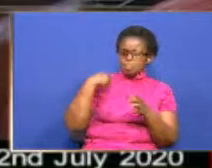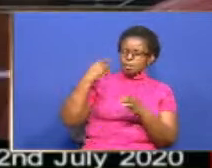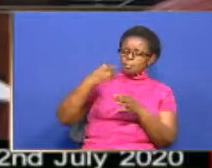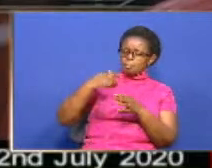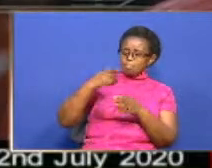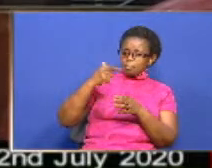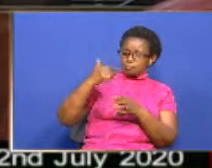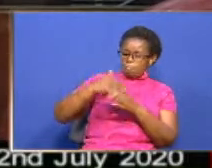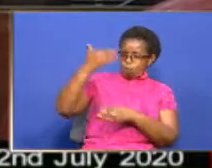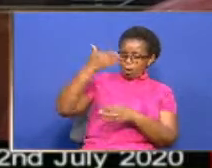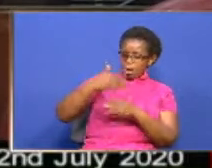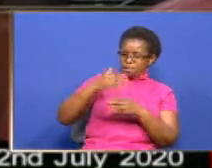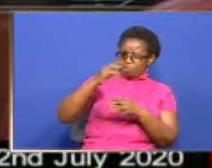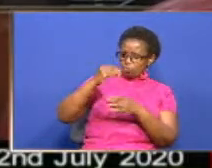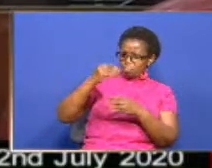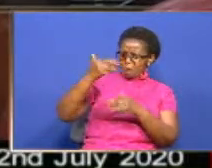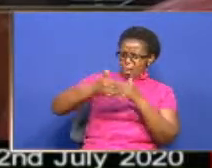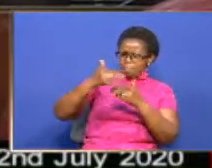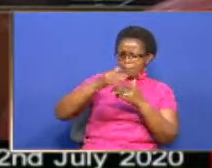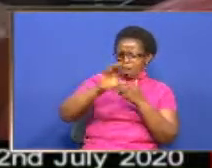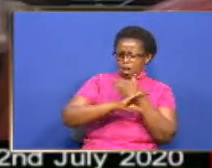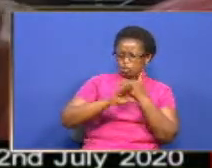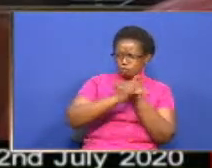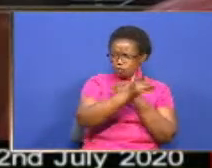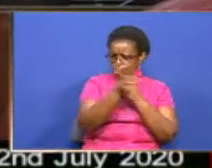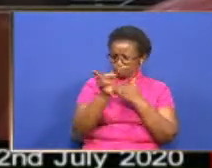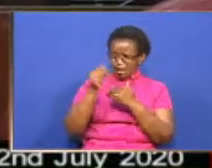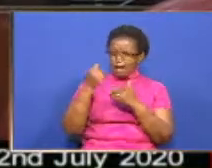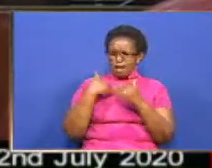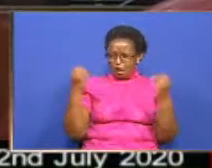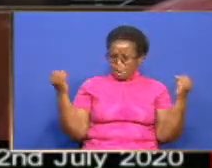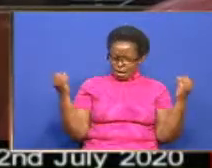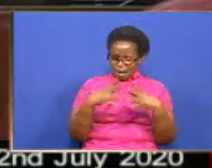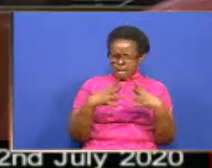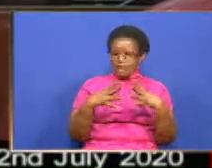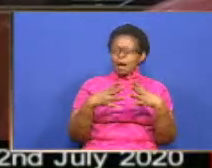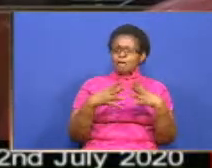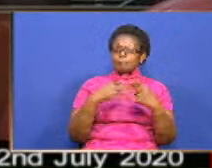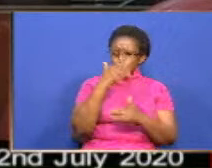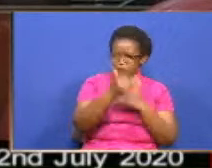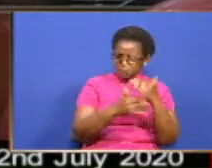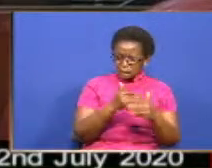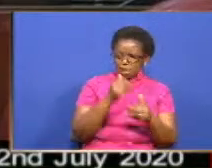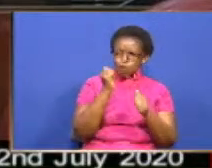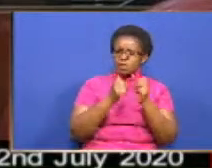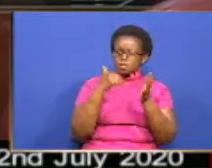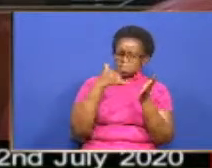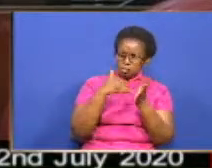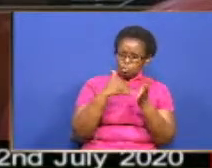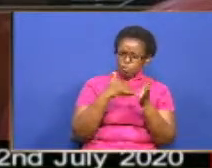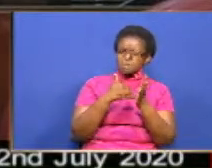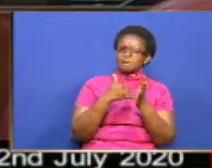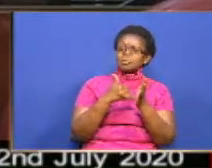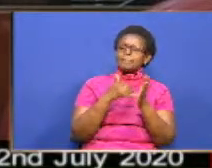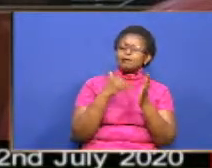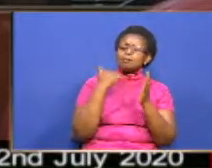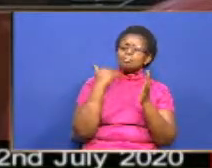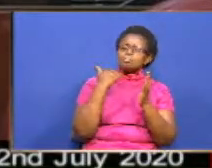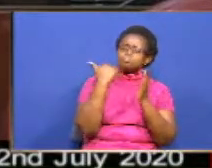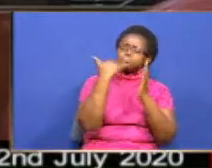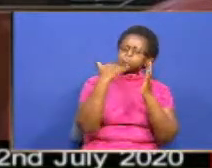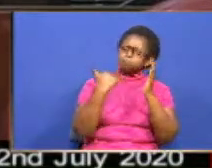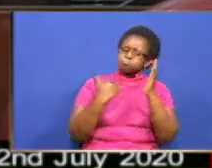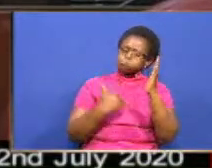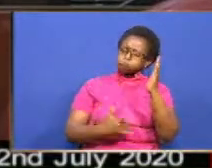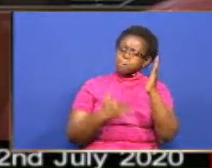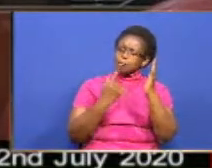there's a proper legal framework that puts into effect all these other protocols and conventions that have been passed and